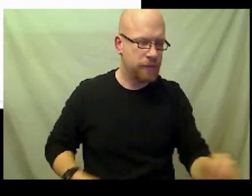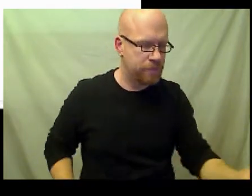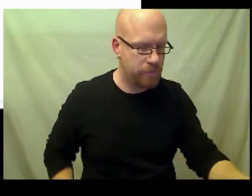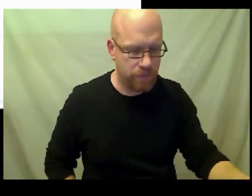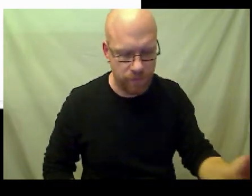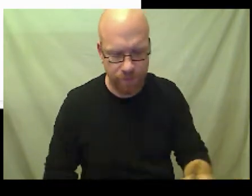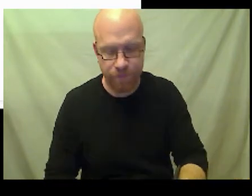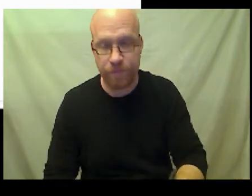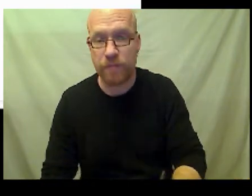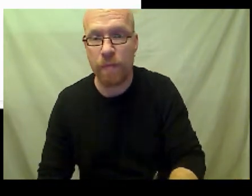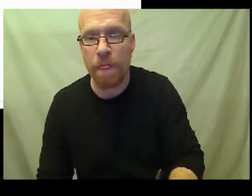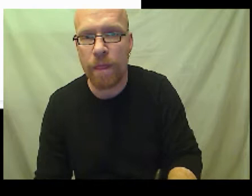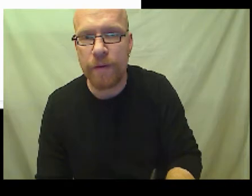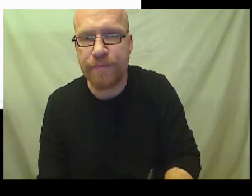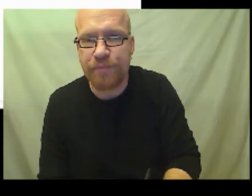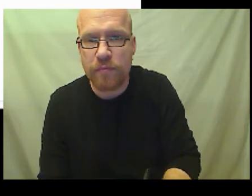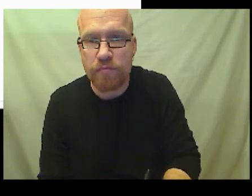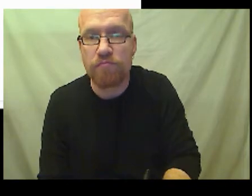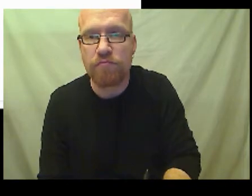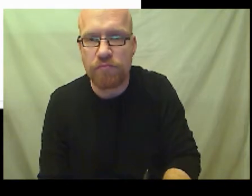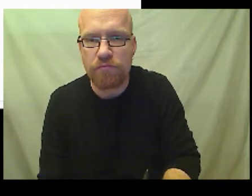vlog.